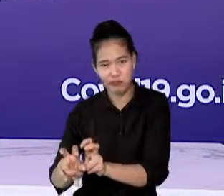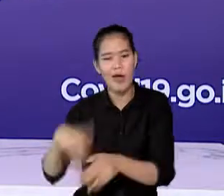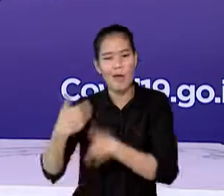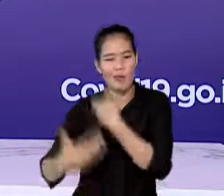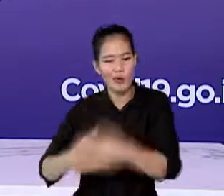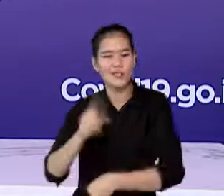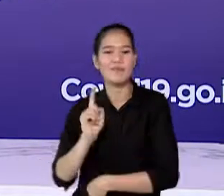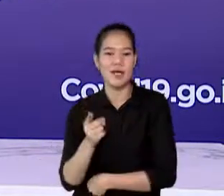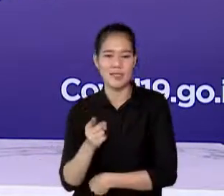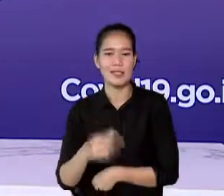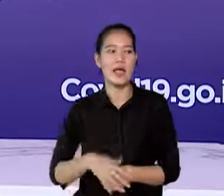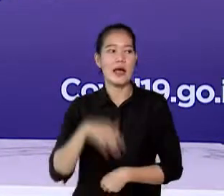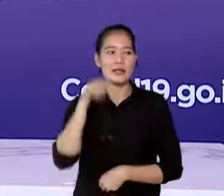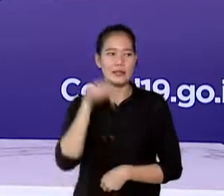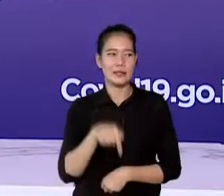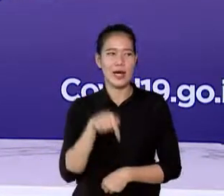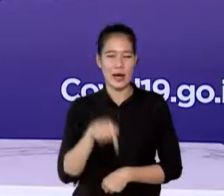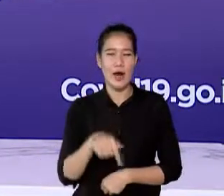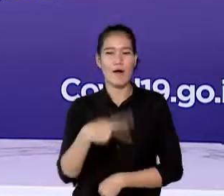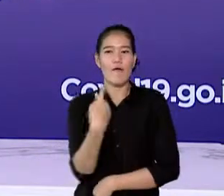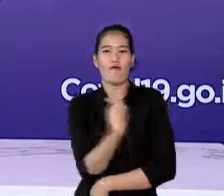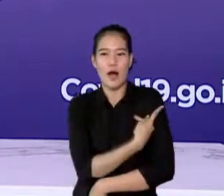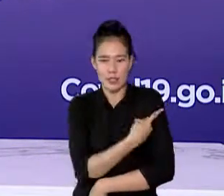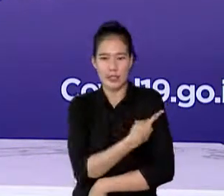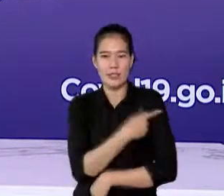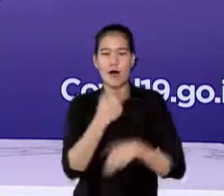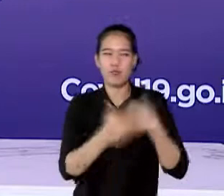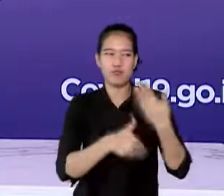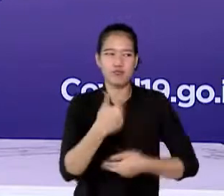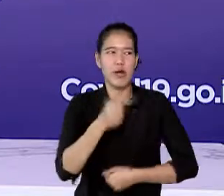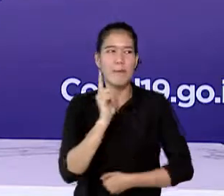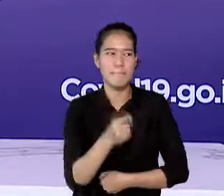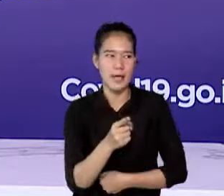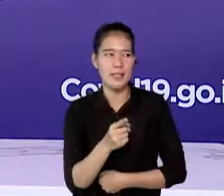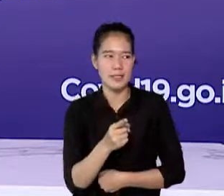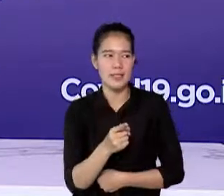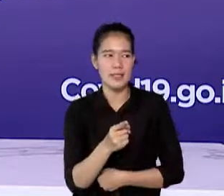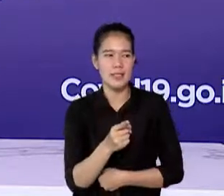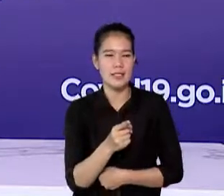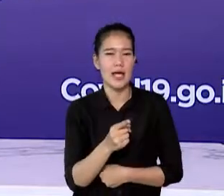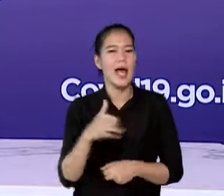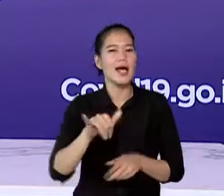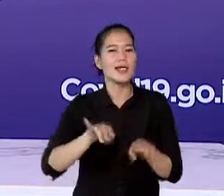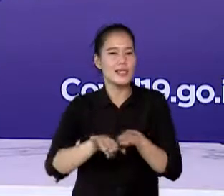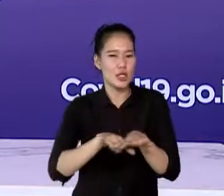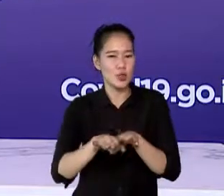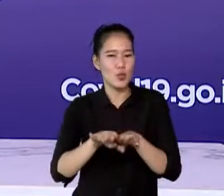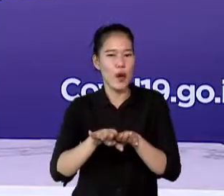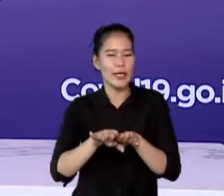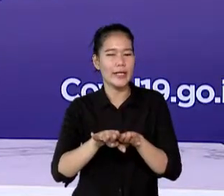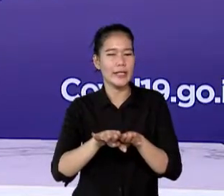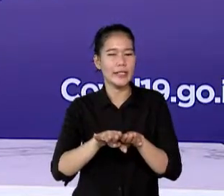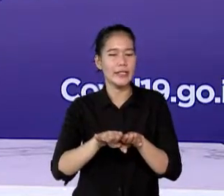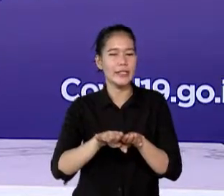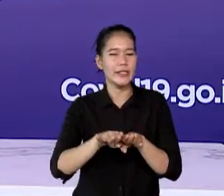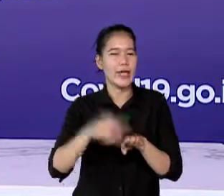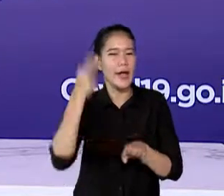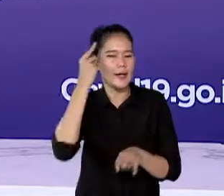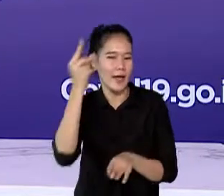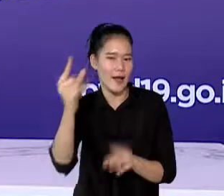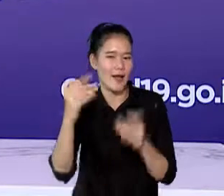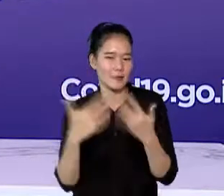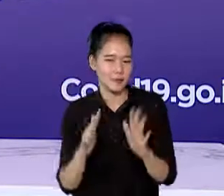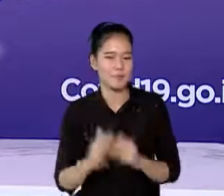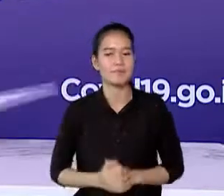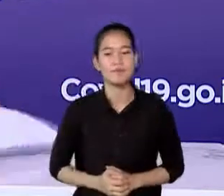ongoing. Currently, vaccination is still going according to plan using existing vaccines.